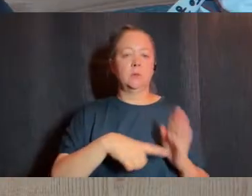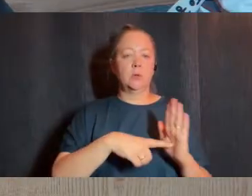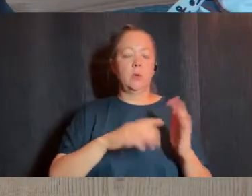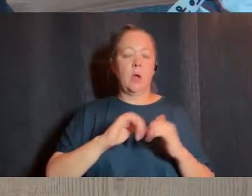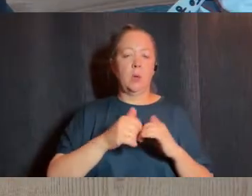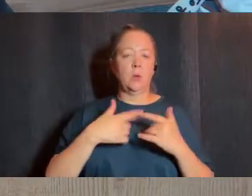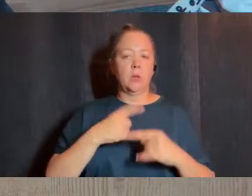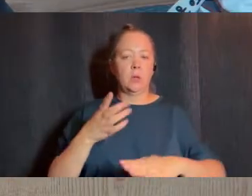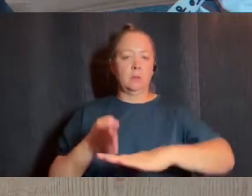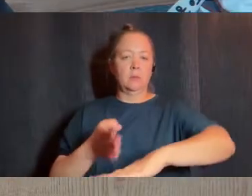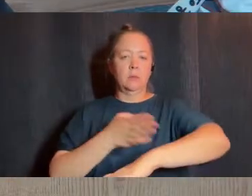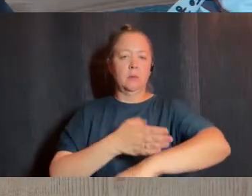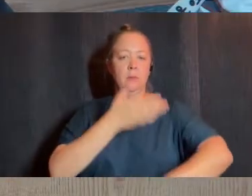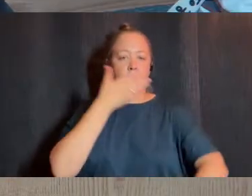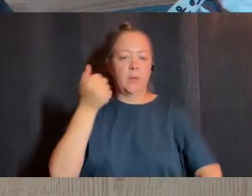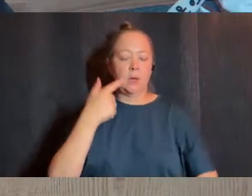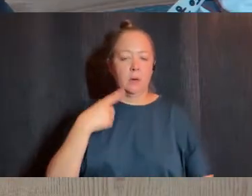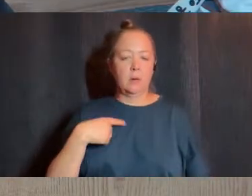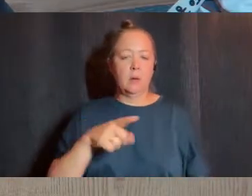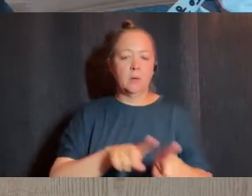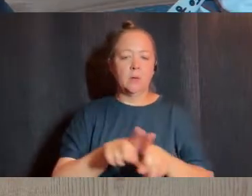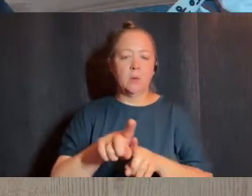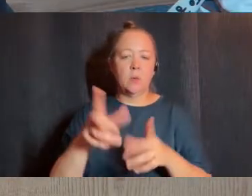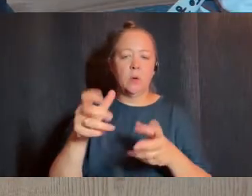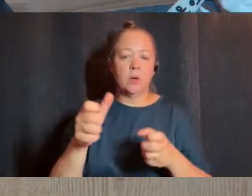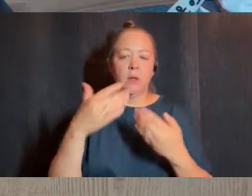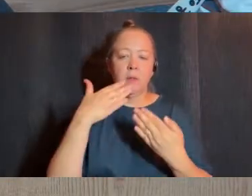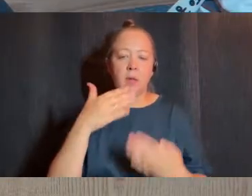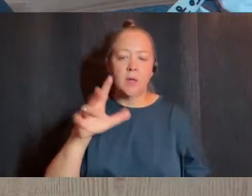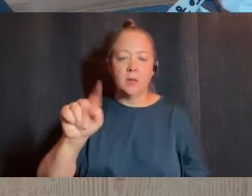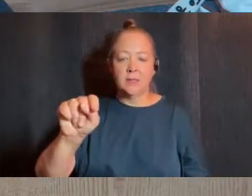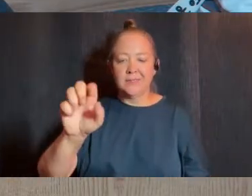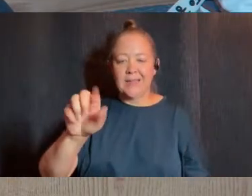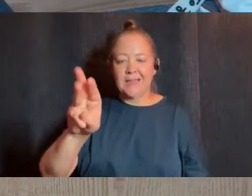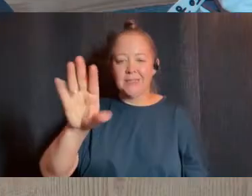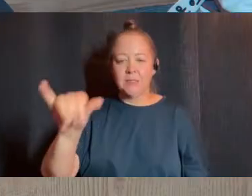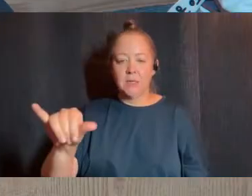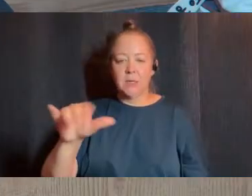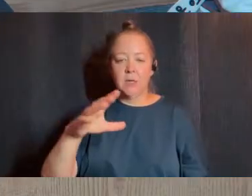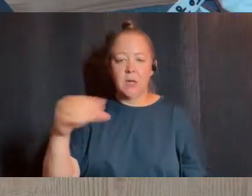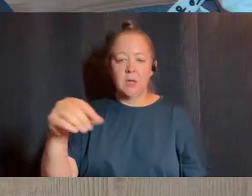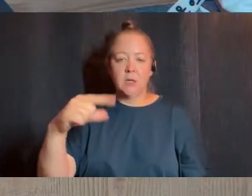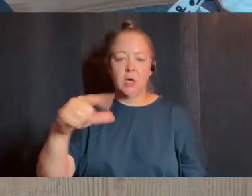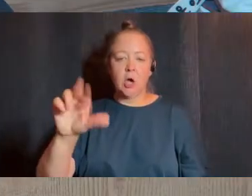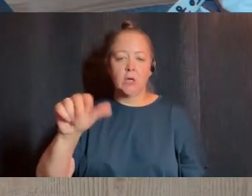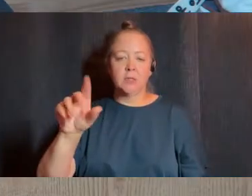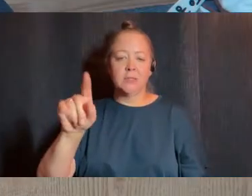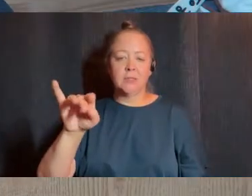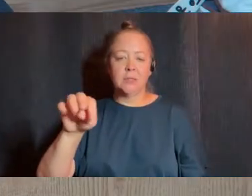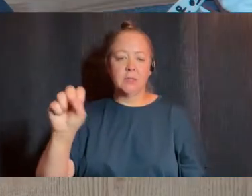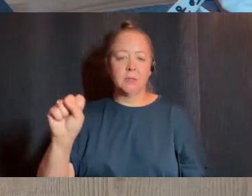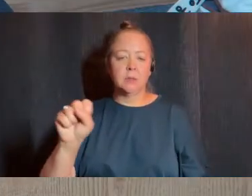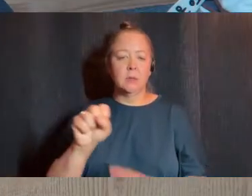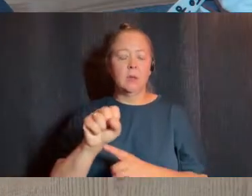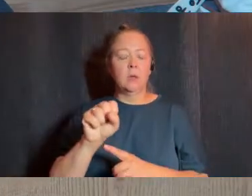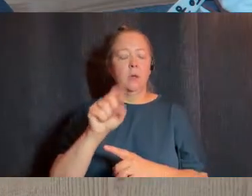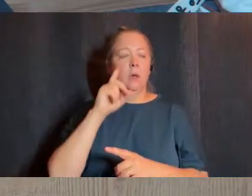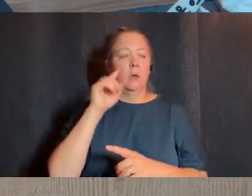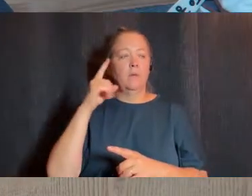thank Councilmember Tansey and Councilmember Garces for their support, all of our neighbors in Cheverly and